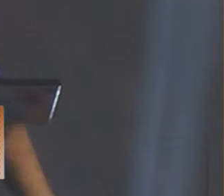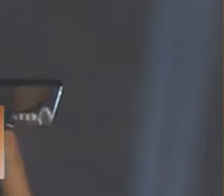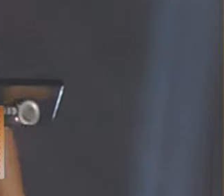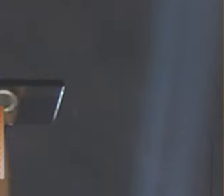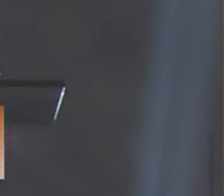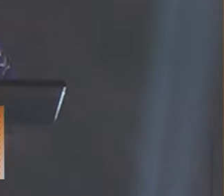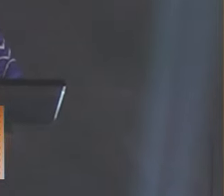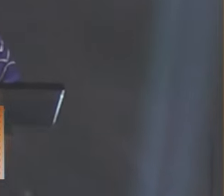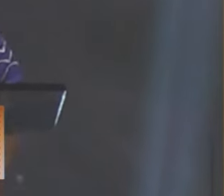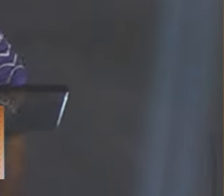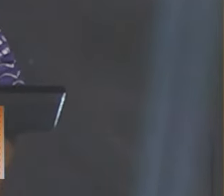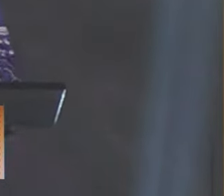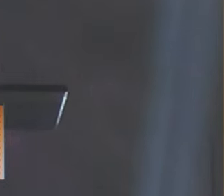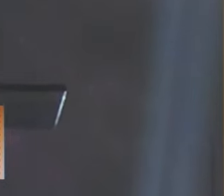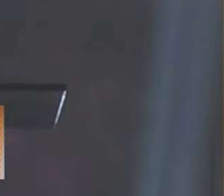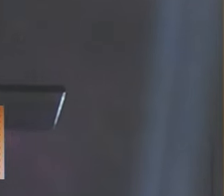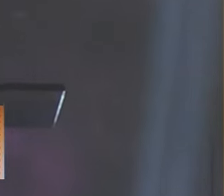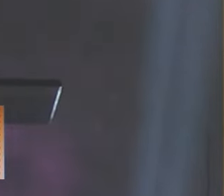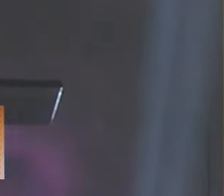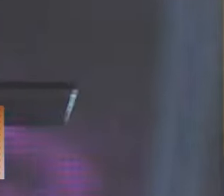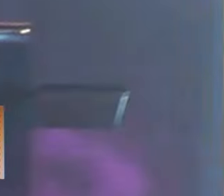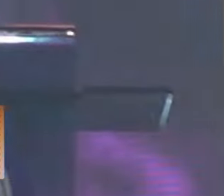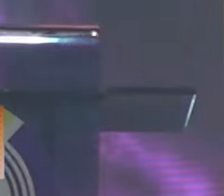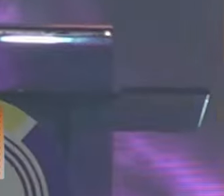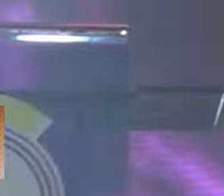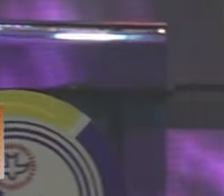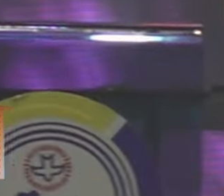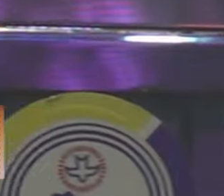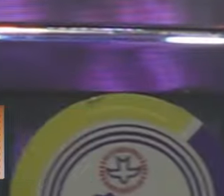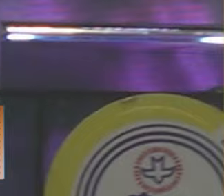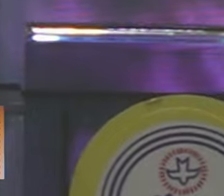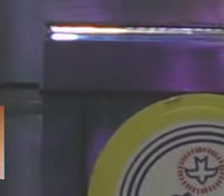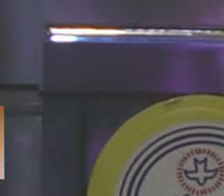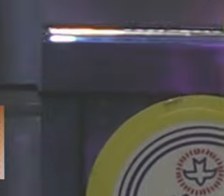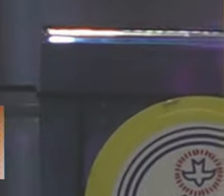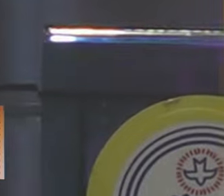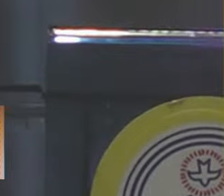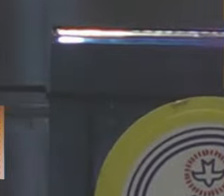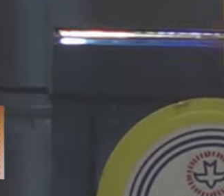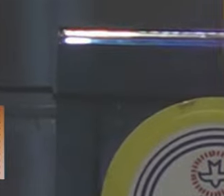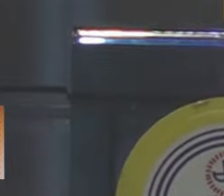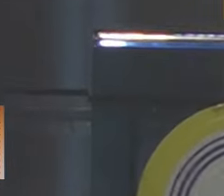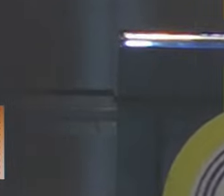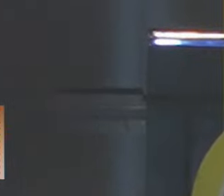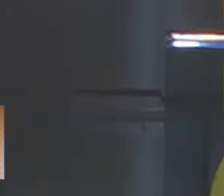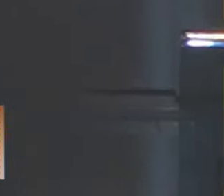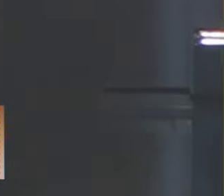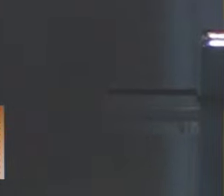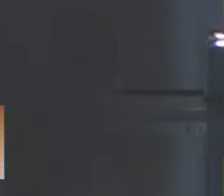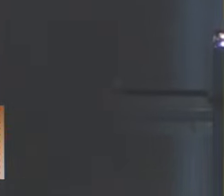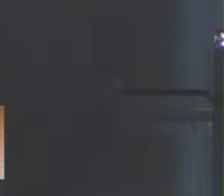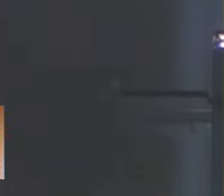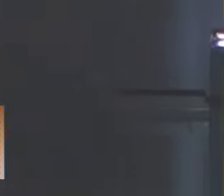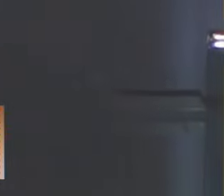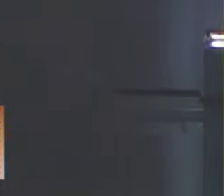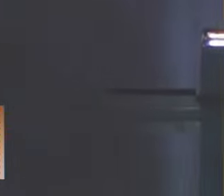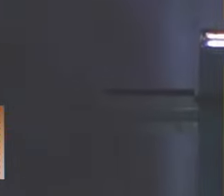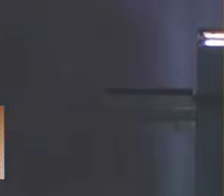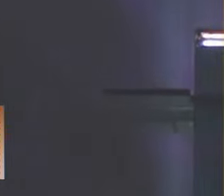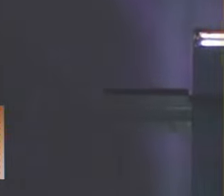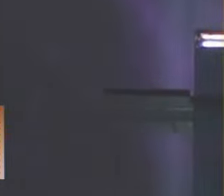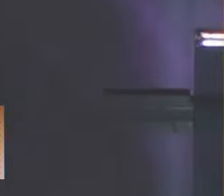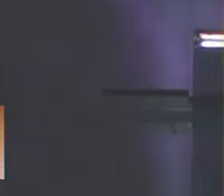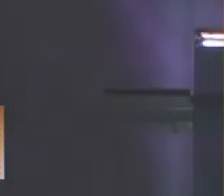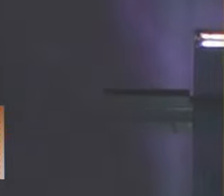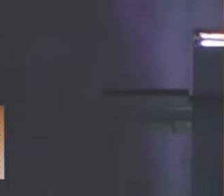coming, Ababa Tisarian, he's coming like a lion, Sadano, and that day, Mabronu, any hope, there will be no